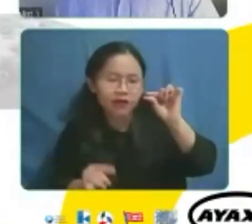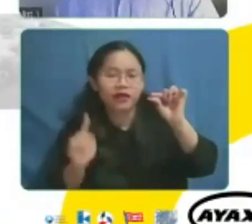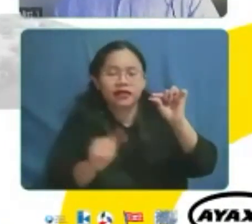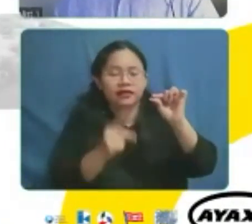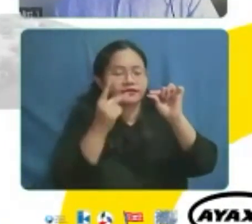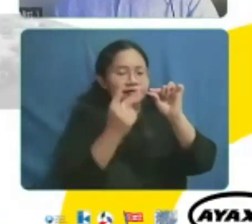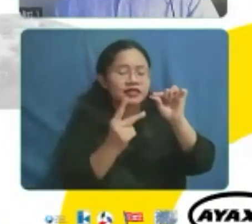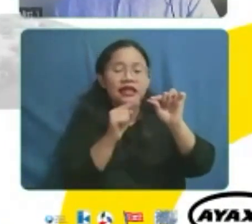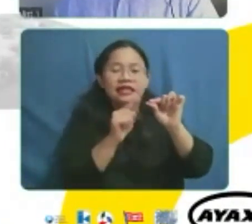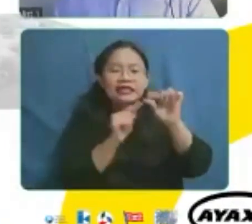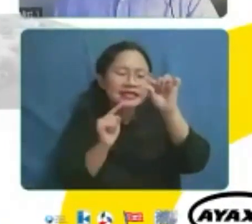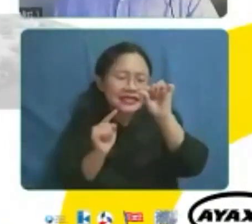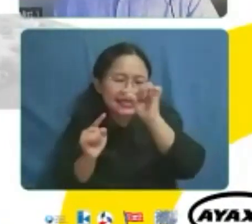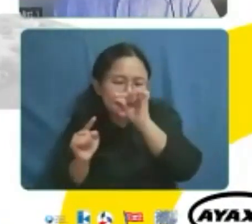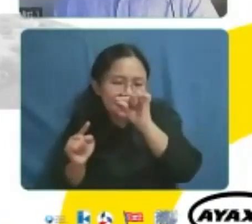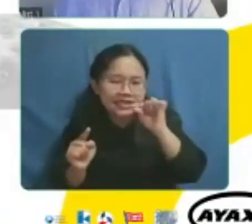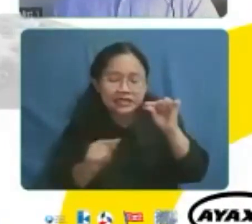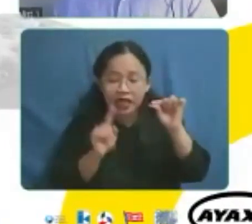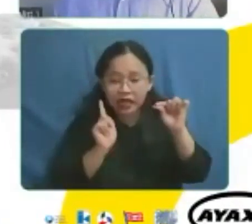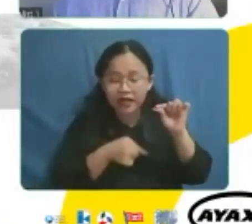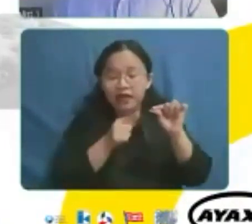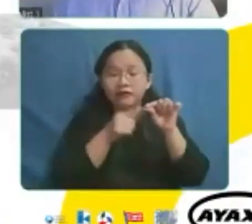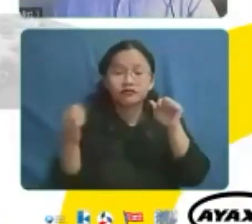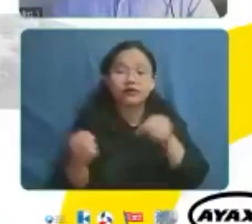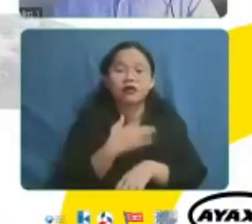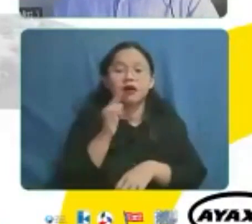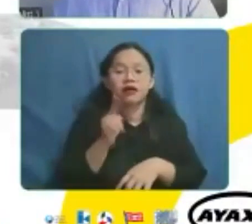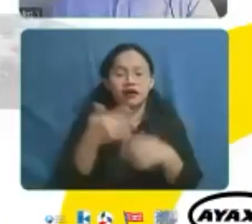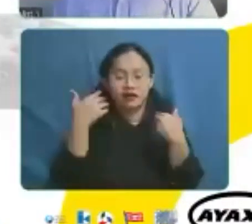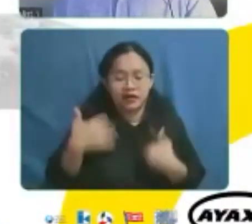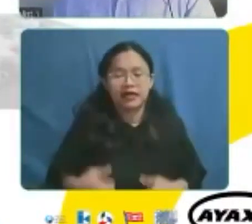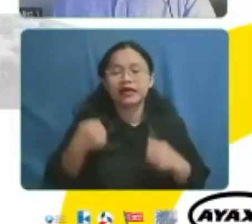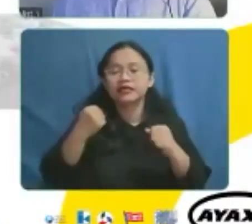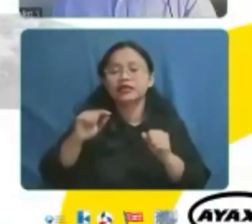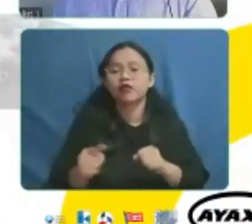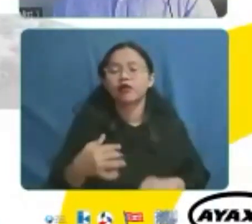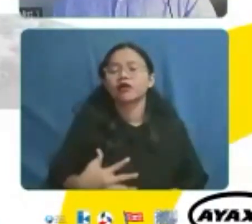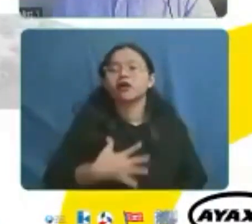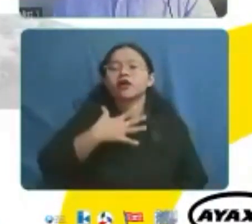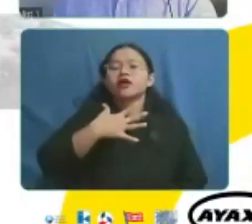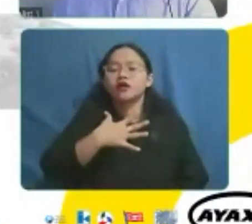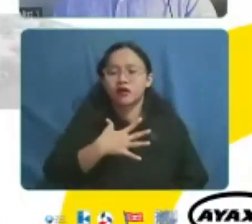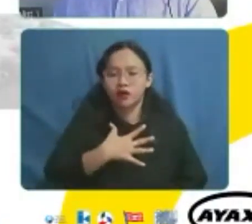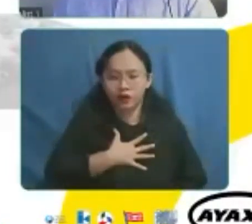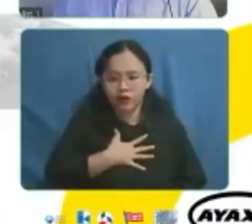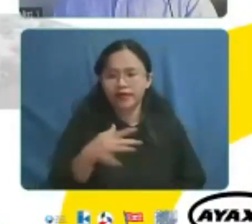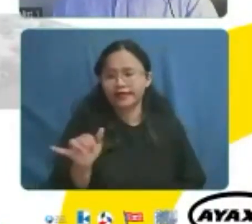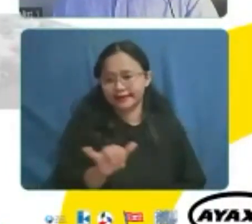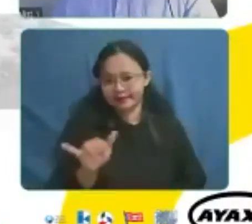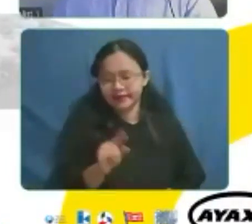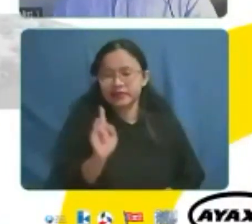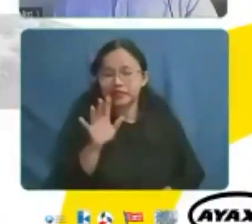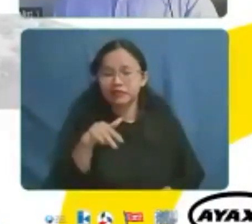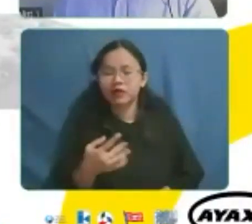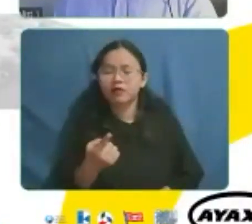our respiratory system, into our alveoli, where oxygen transfer takes place. And